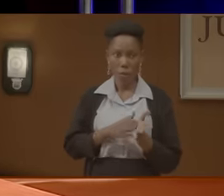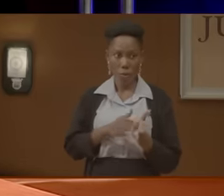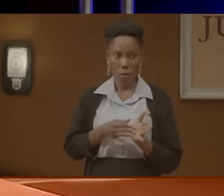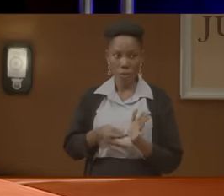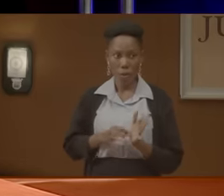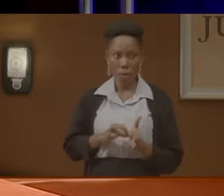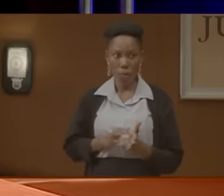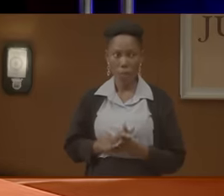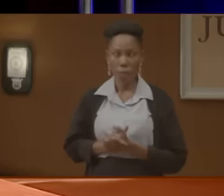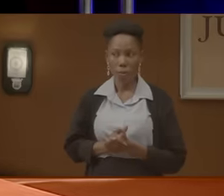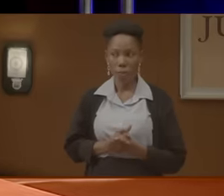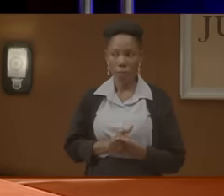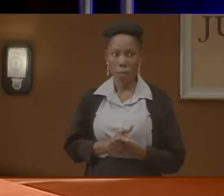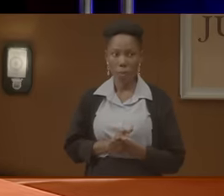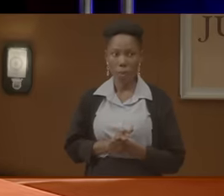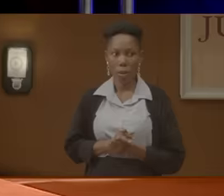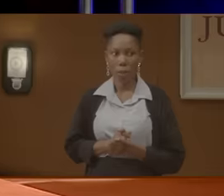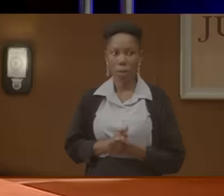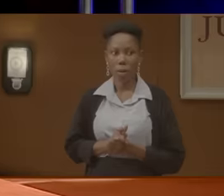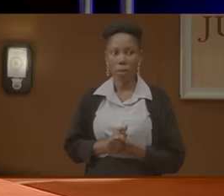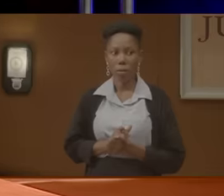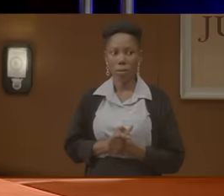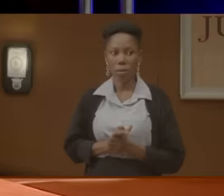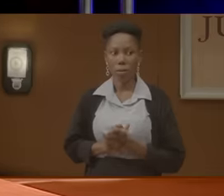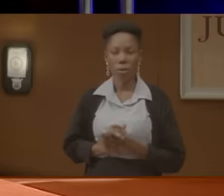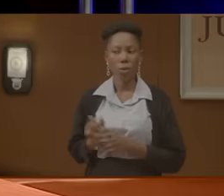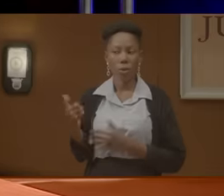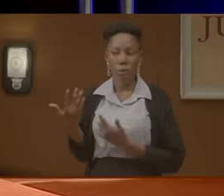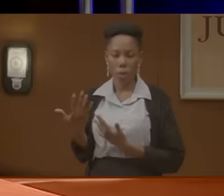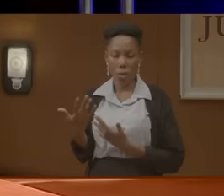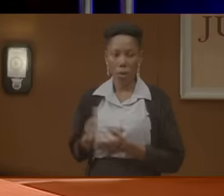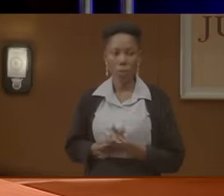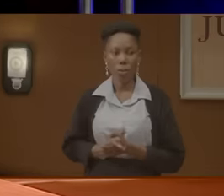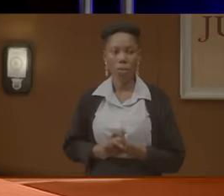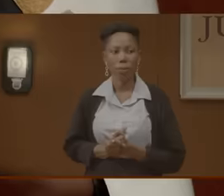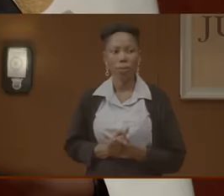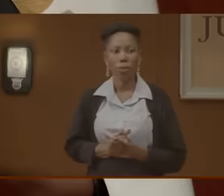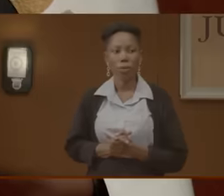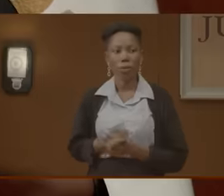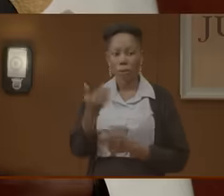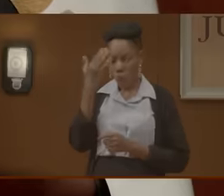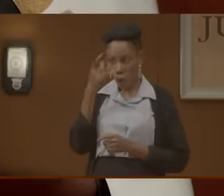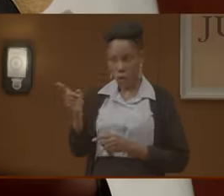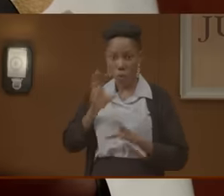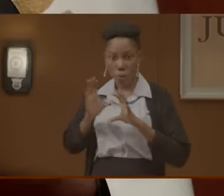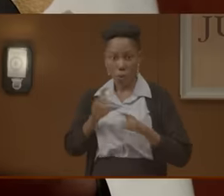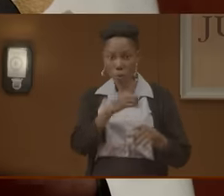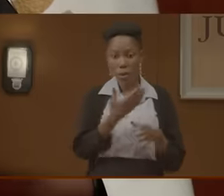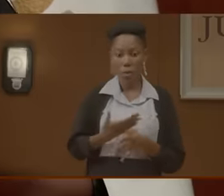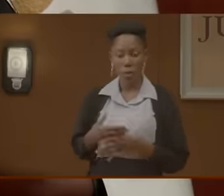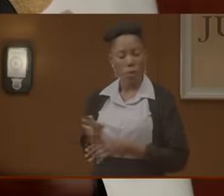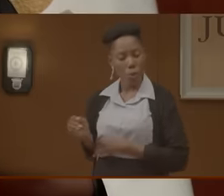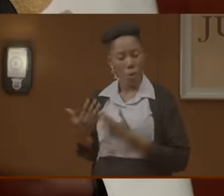ma'am. So is let me paying their school hello, fees? Ma'am. No, don't interrupt me. I've told you. Okay. When you are speaking, I don't. Do I interrupt